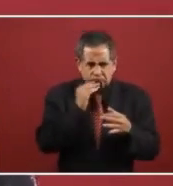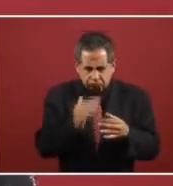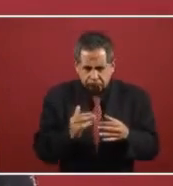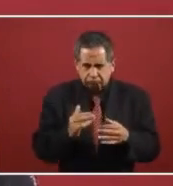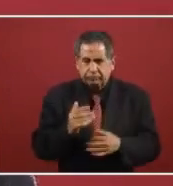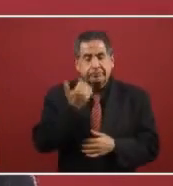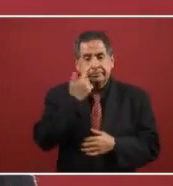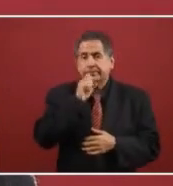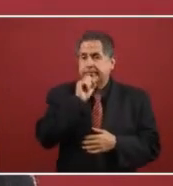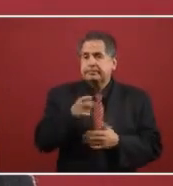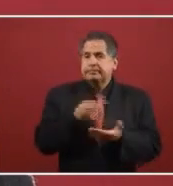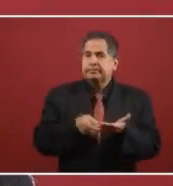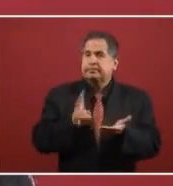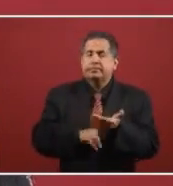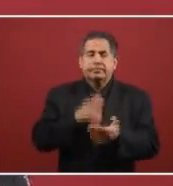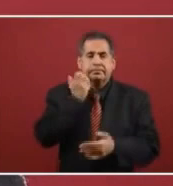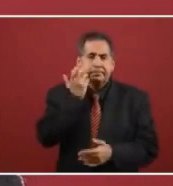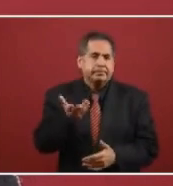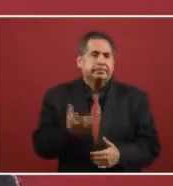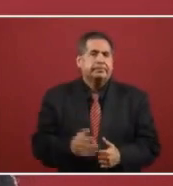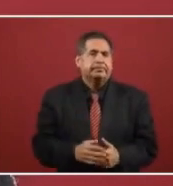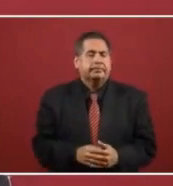time